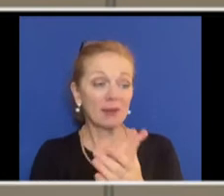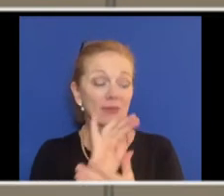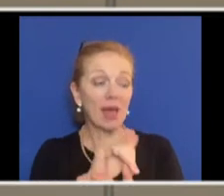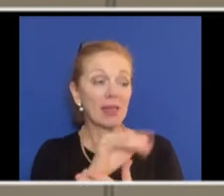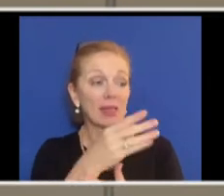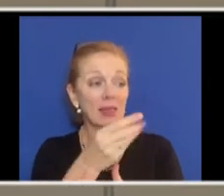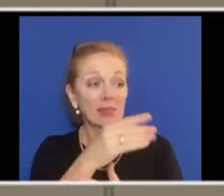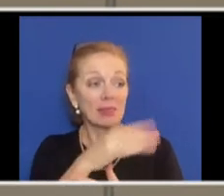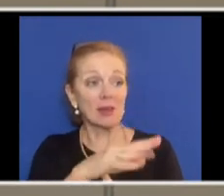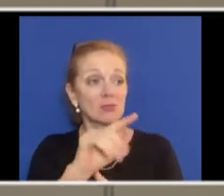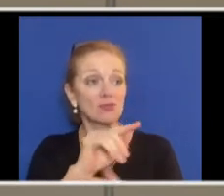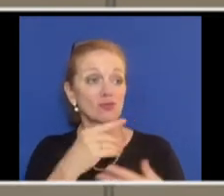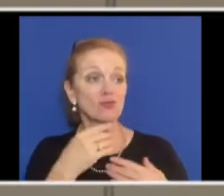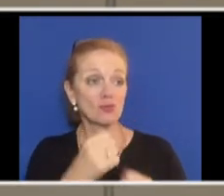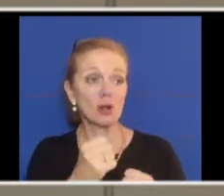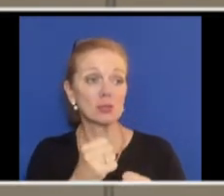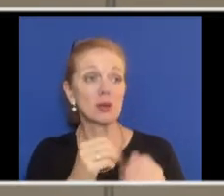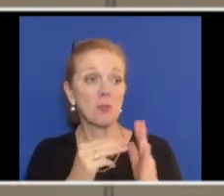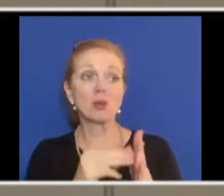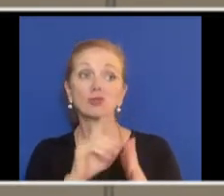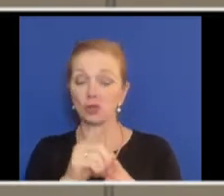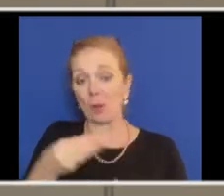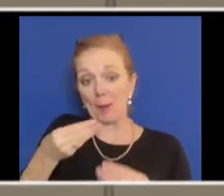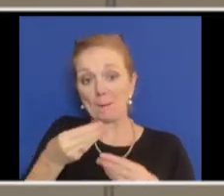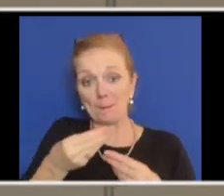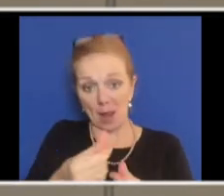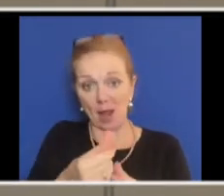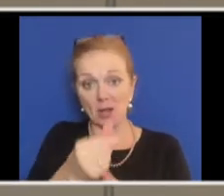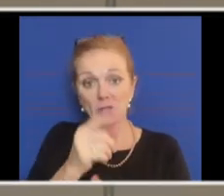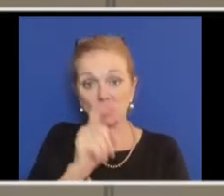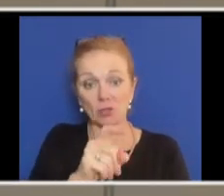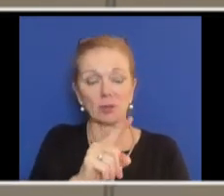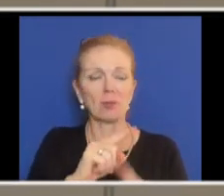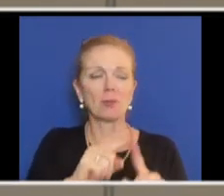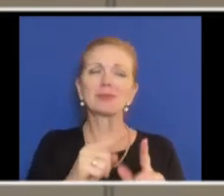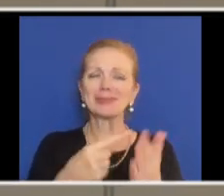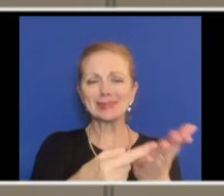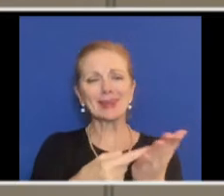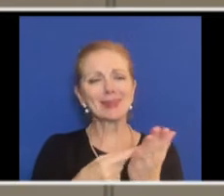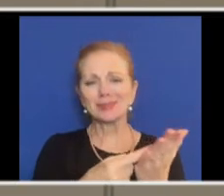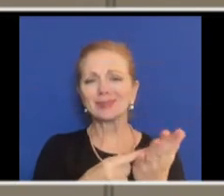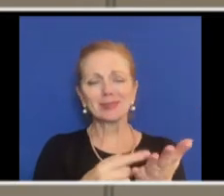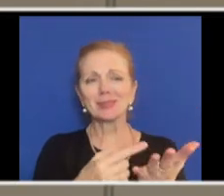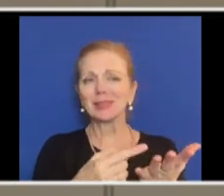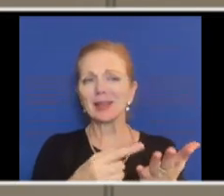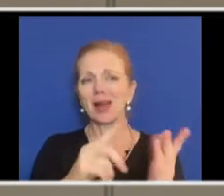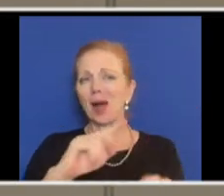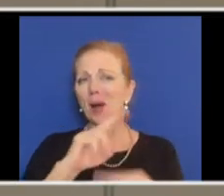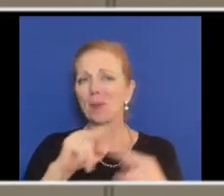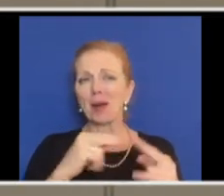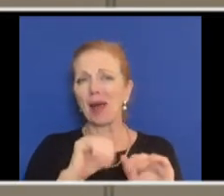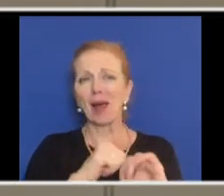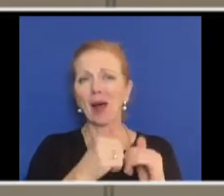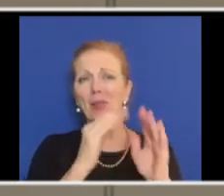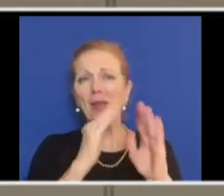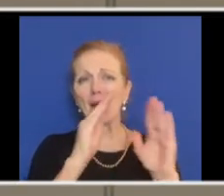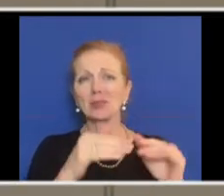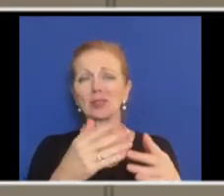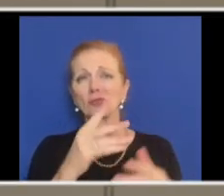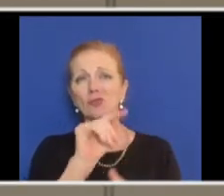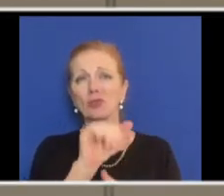something that we should be paying into um this is a discussion that we've had around about how our Housing Trust funding